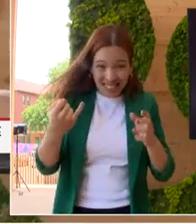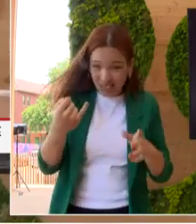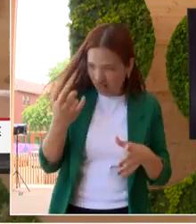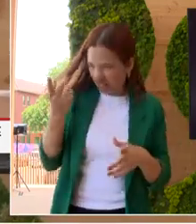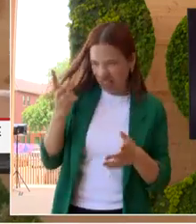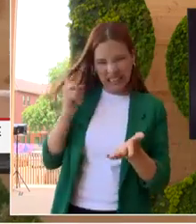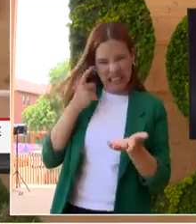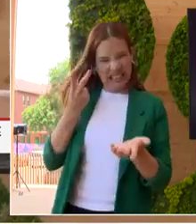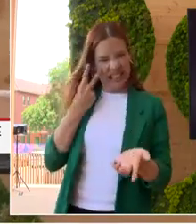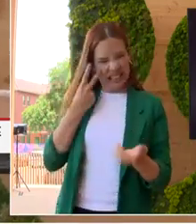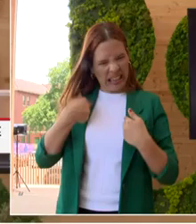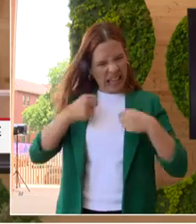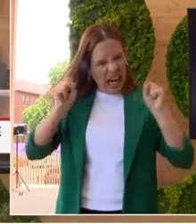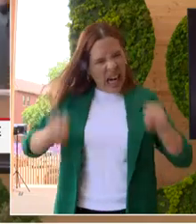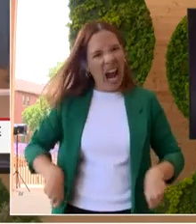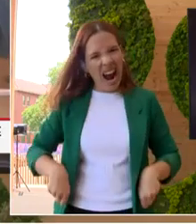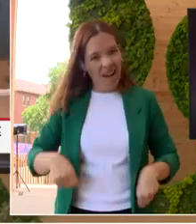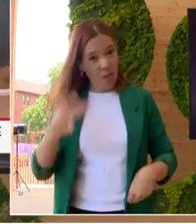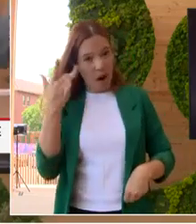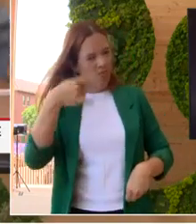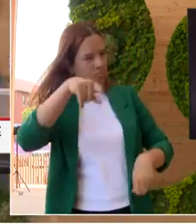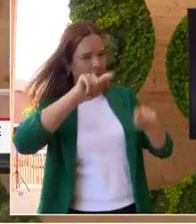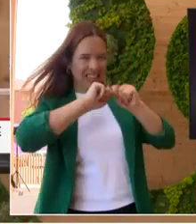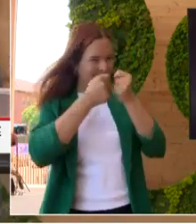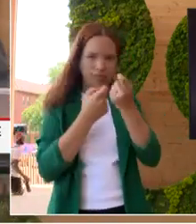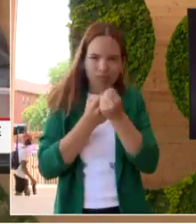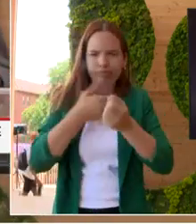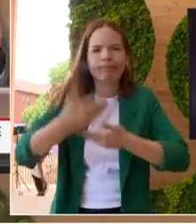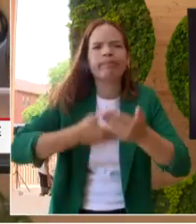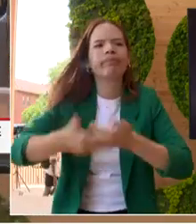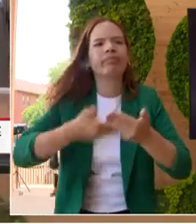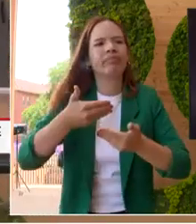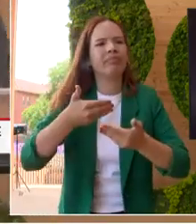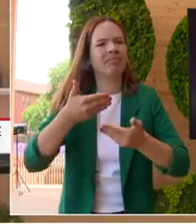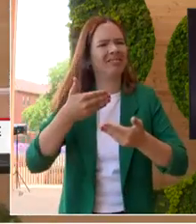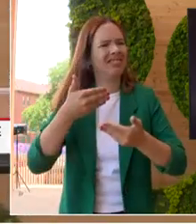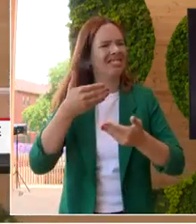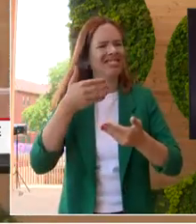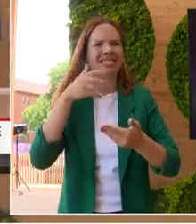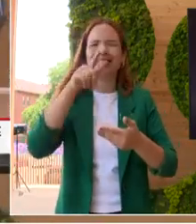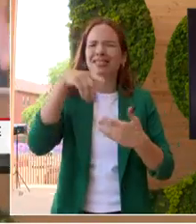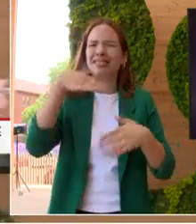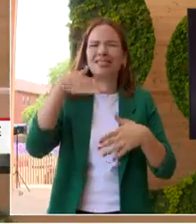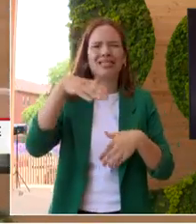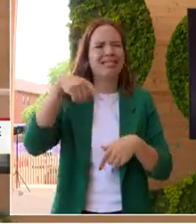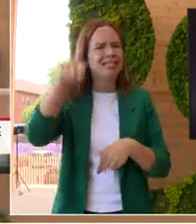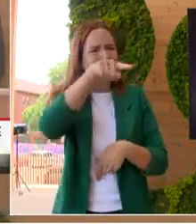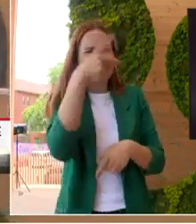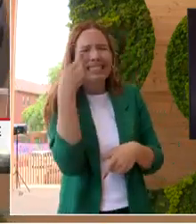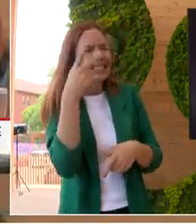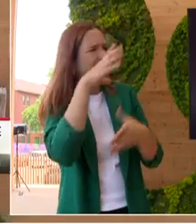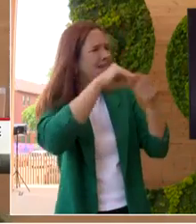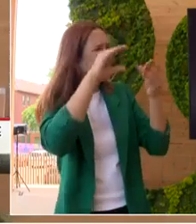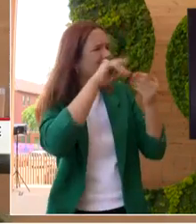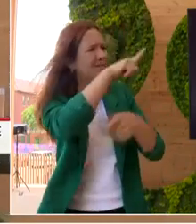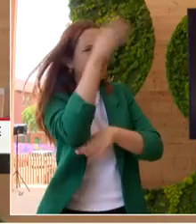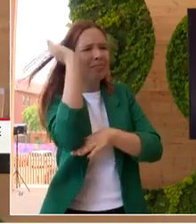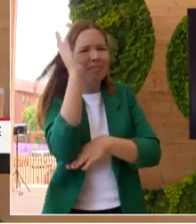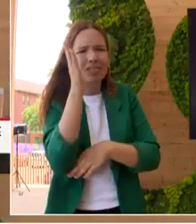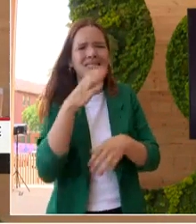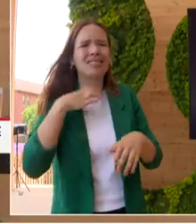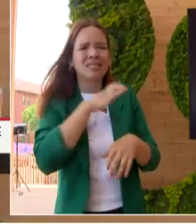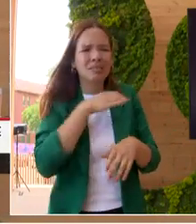I just want to say it's an amazing day. We've heard from so many great speakers, community members, the mayor, a